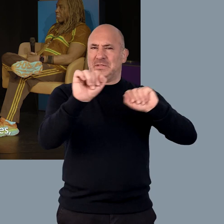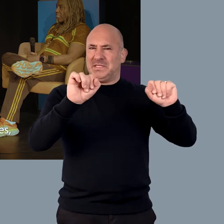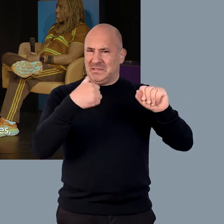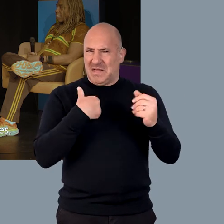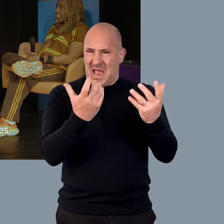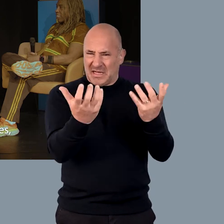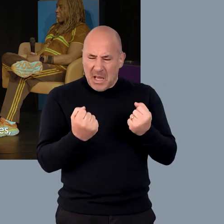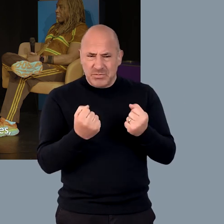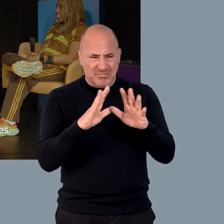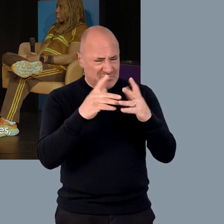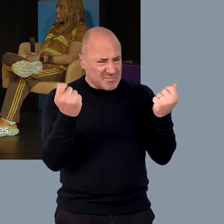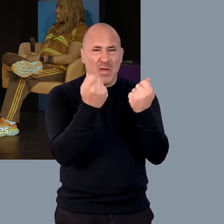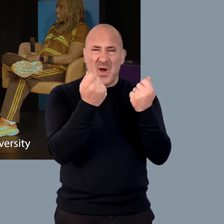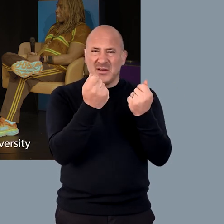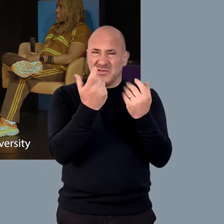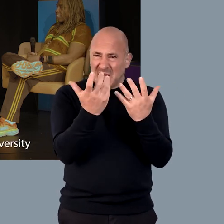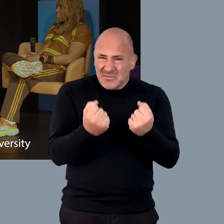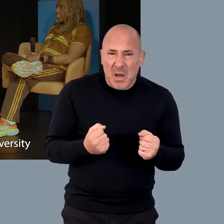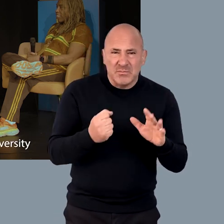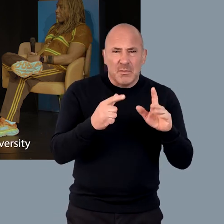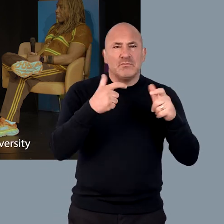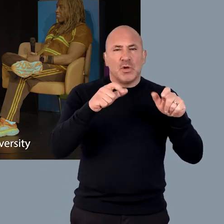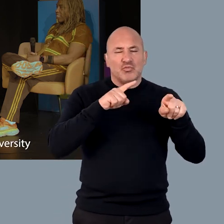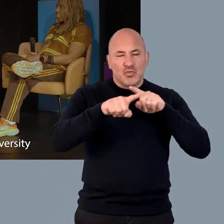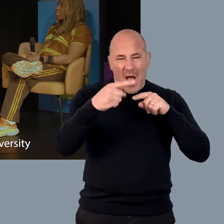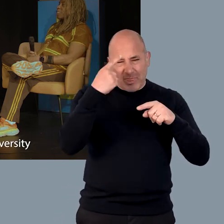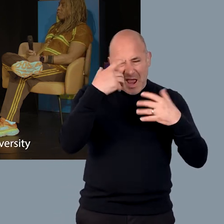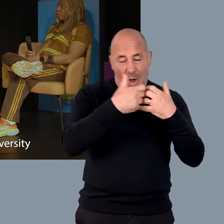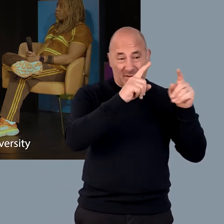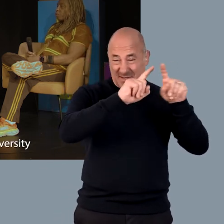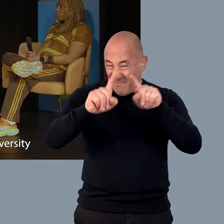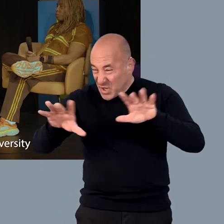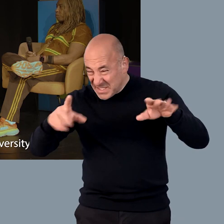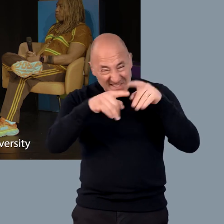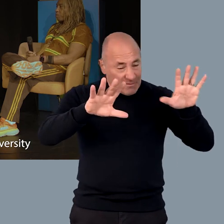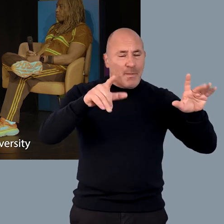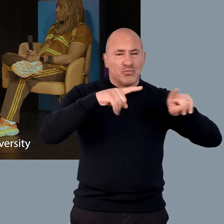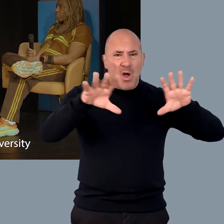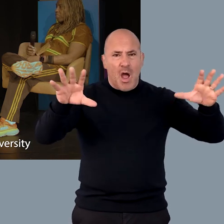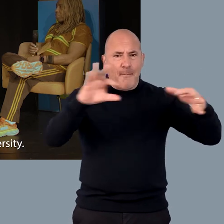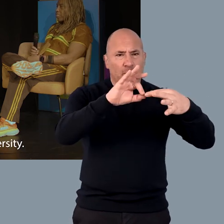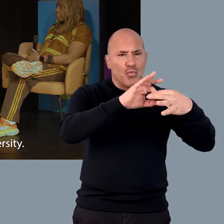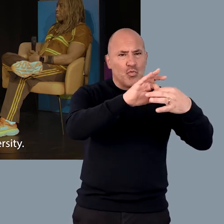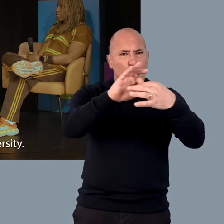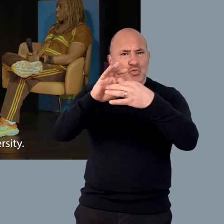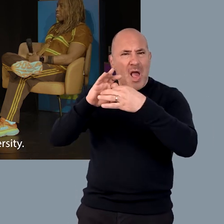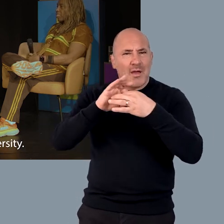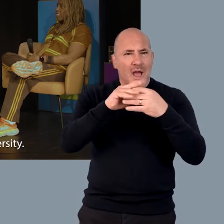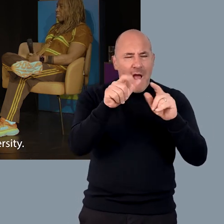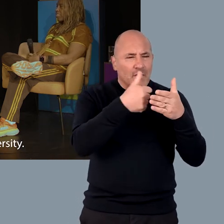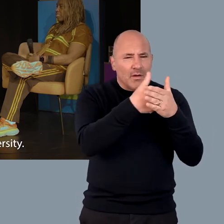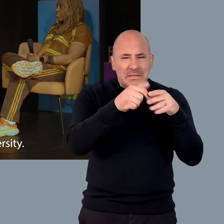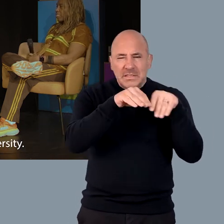the differences celebrate the differences but kind of find Cohesion amongst that diversity and find like a